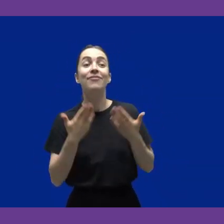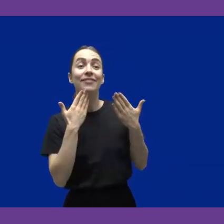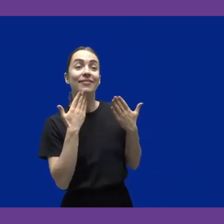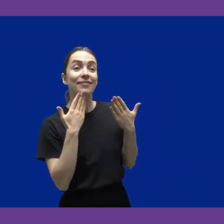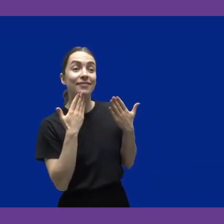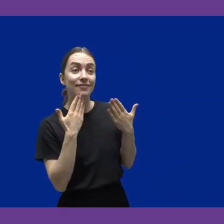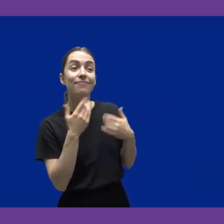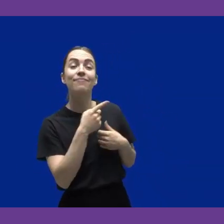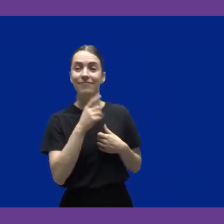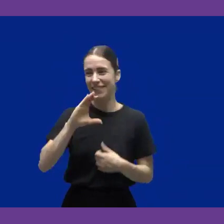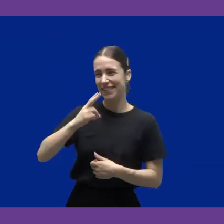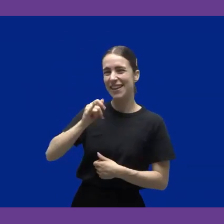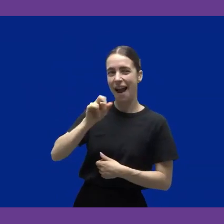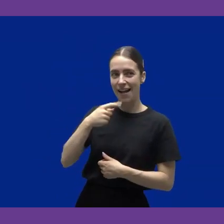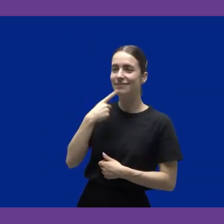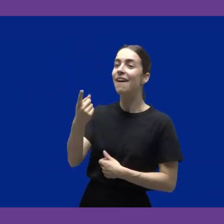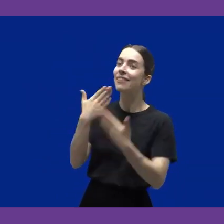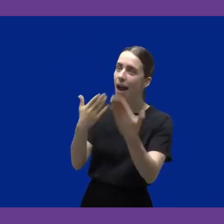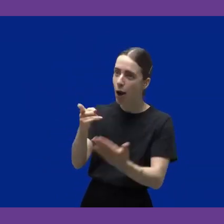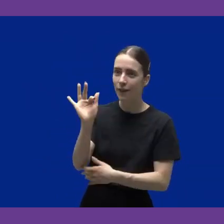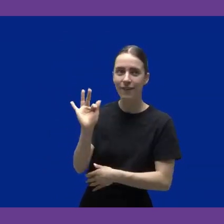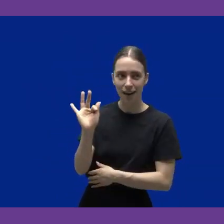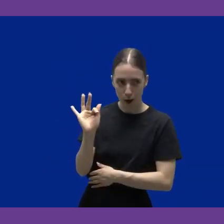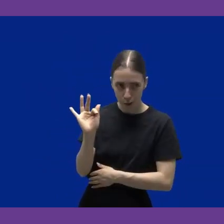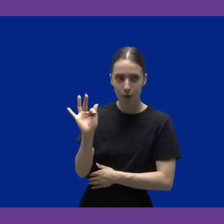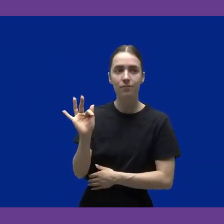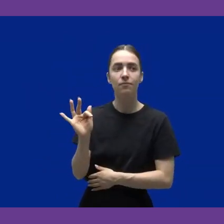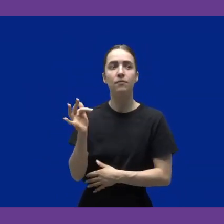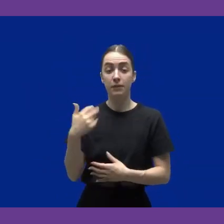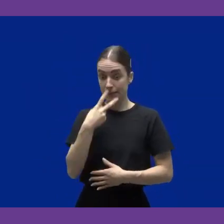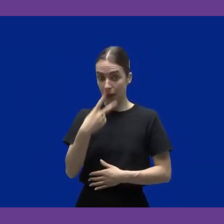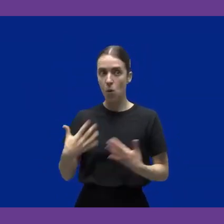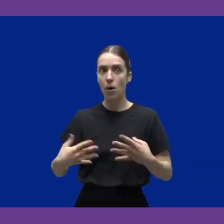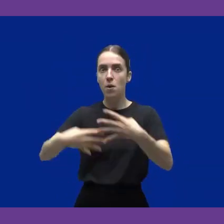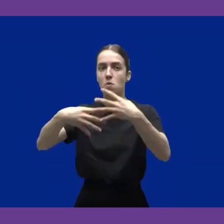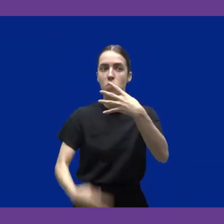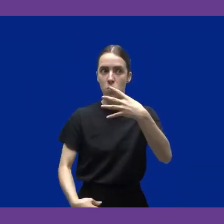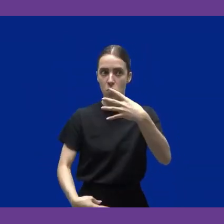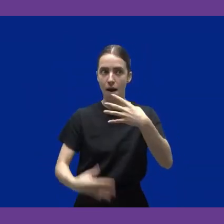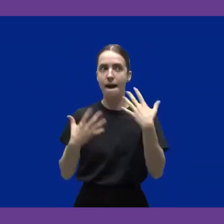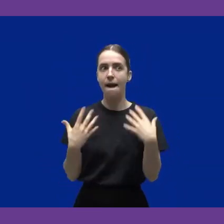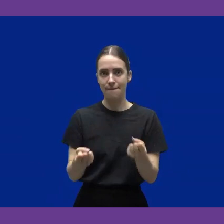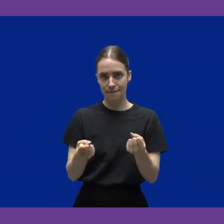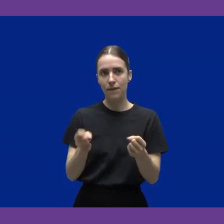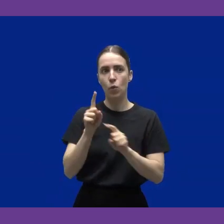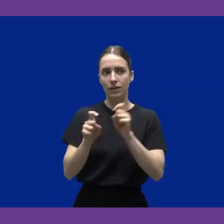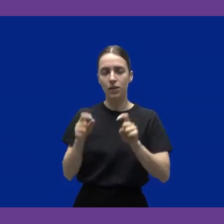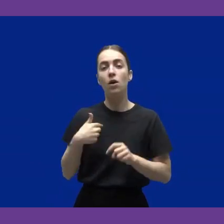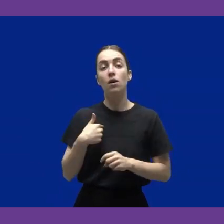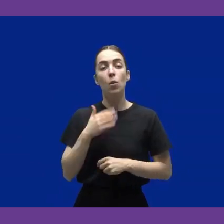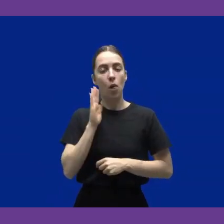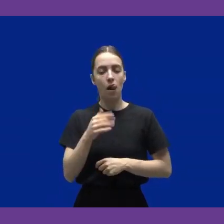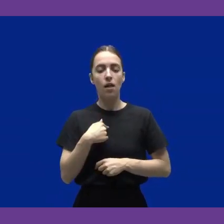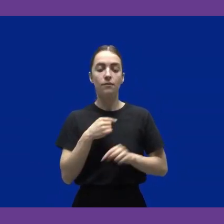through them one by one, and together we will answer. First of all, we have a provocative question, I would say. Is